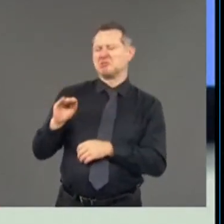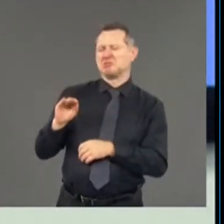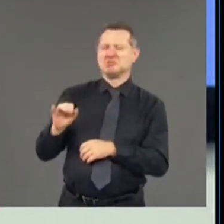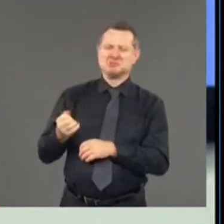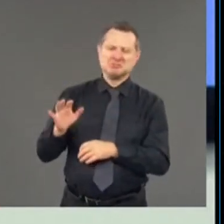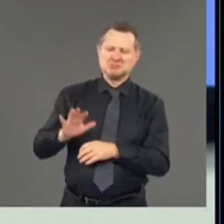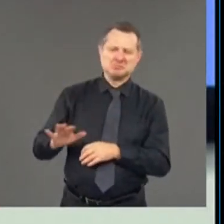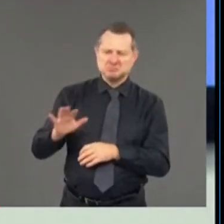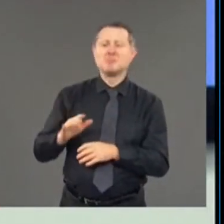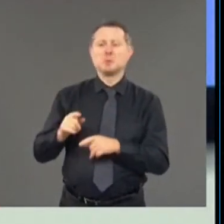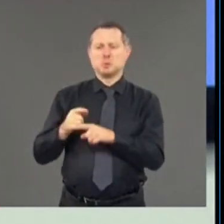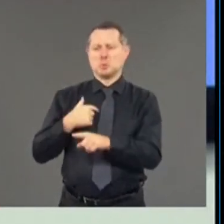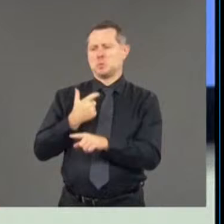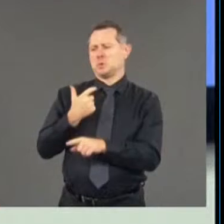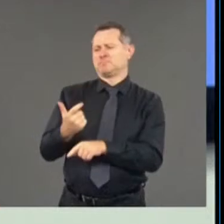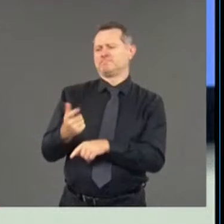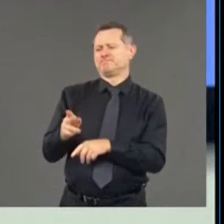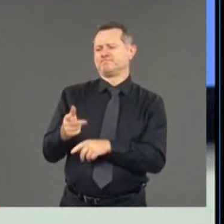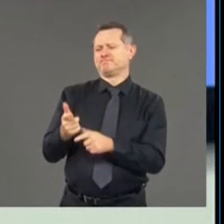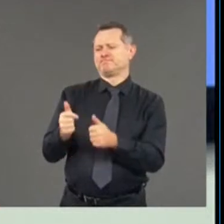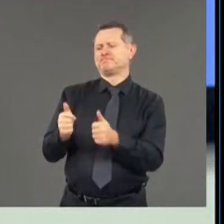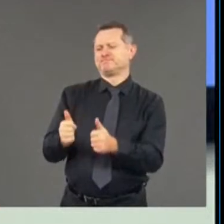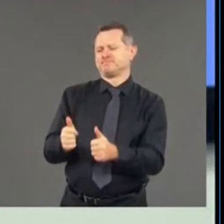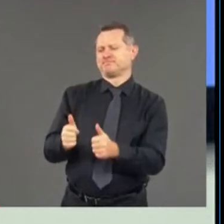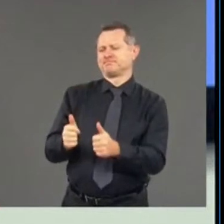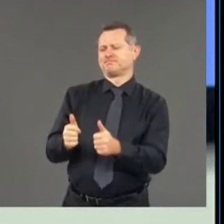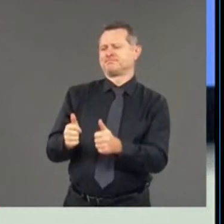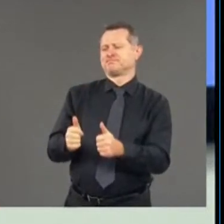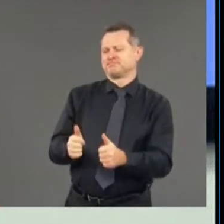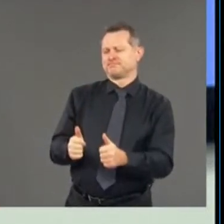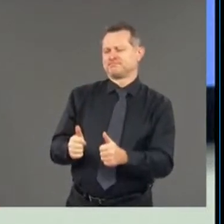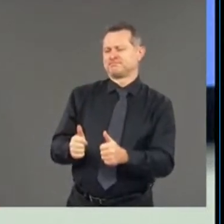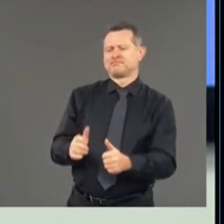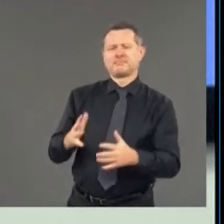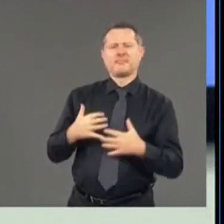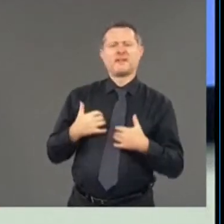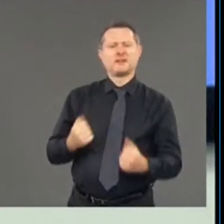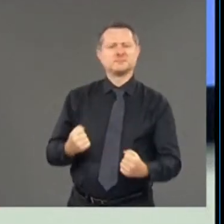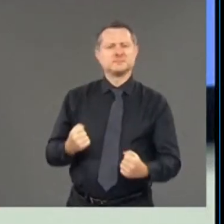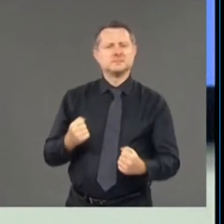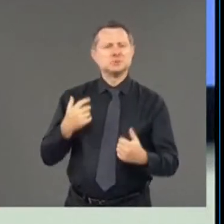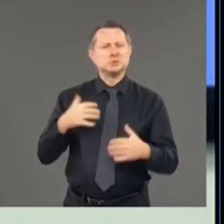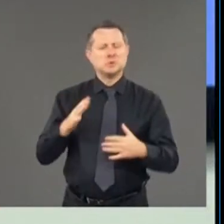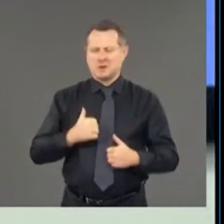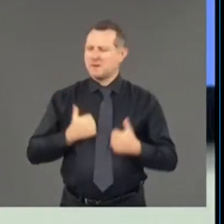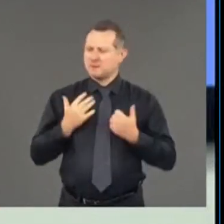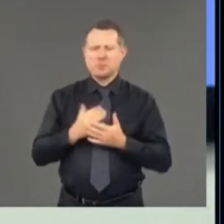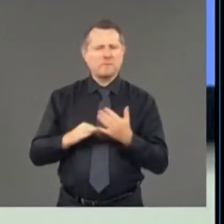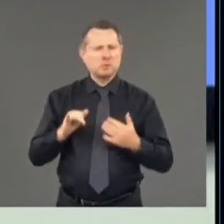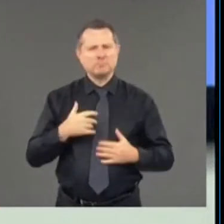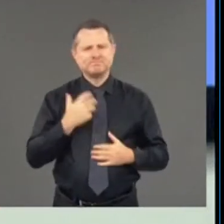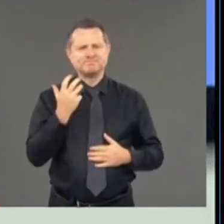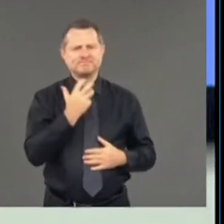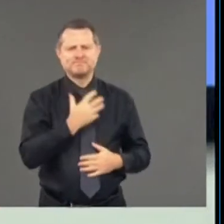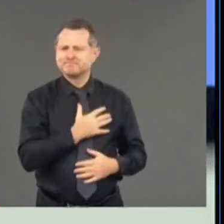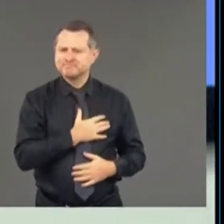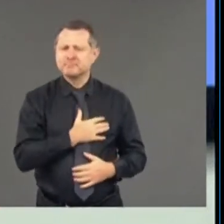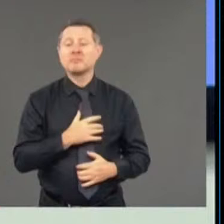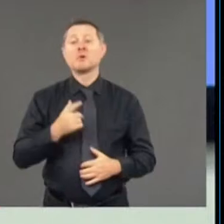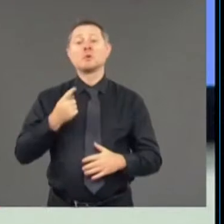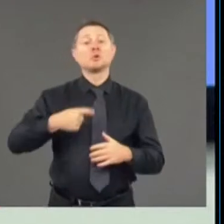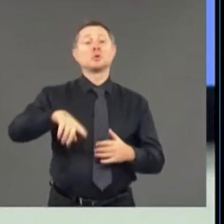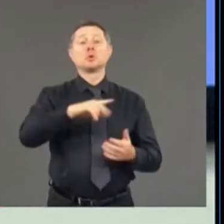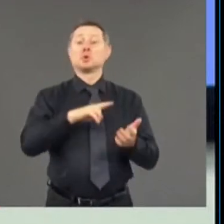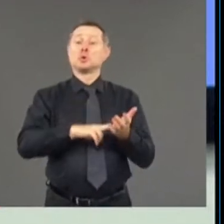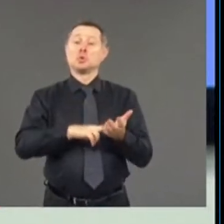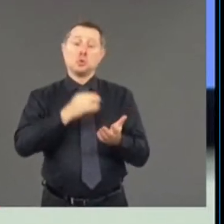watched firsthand what it is like to be at that end of the life curve. For the relatives of loved ones in nursing homes who died,